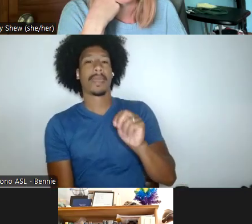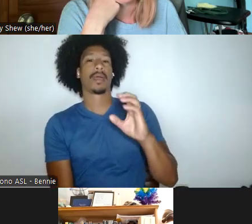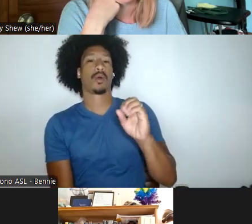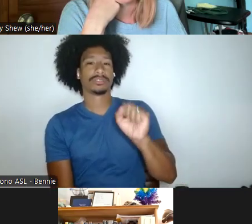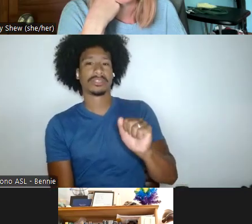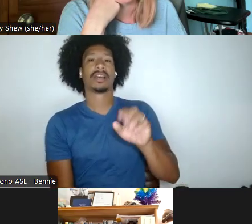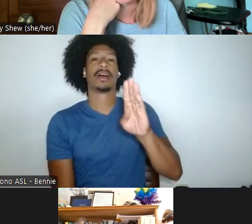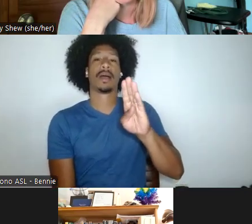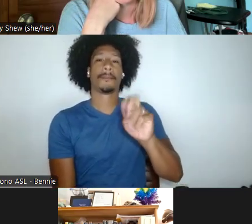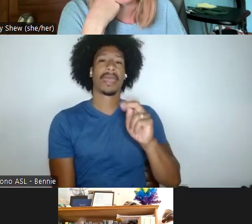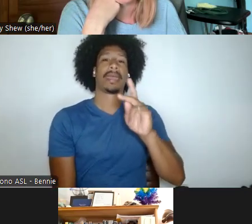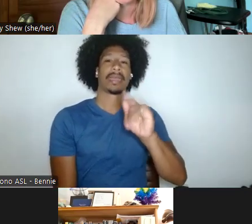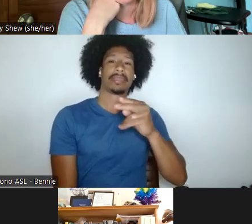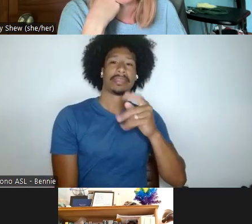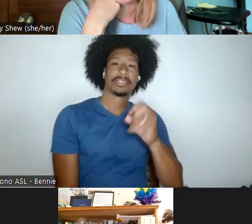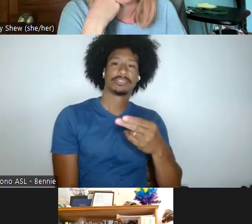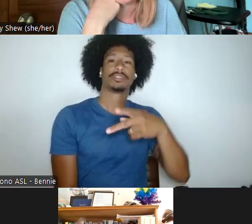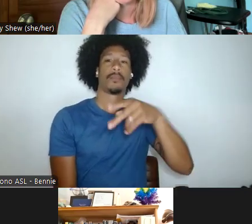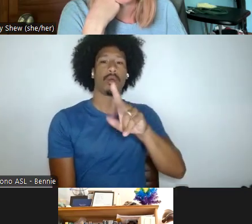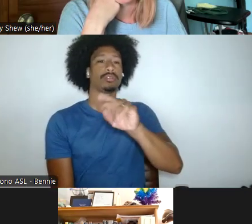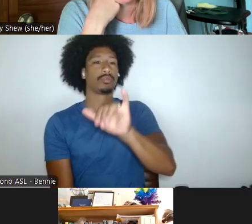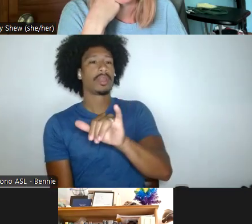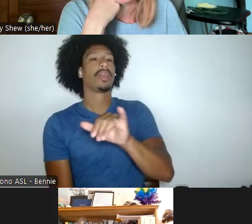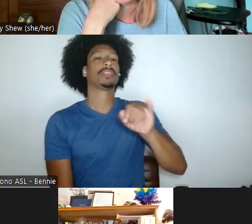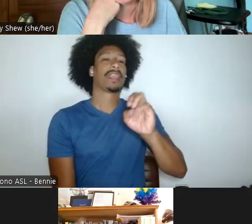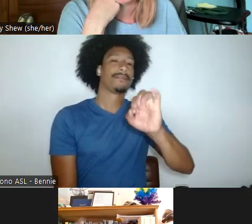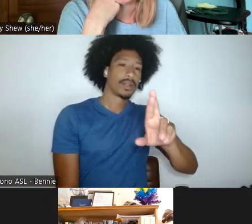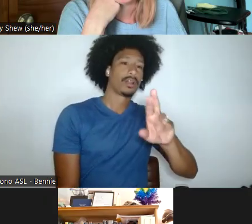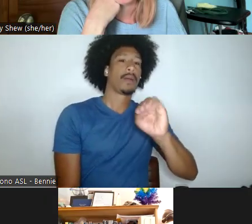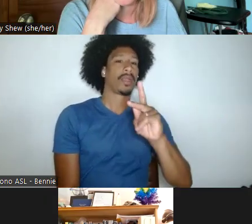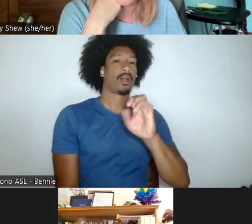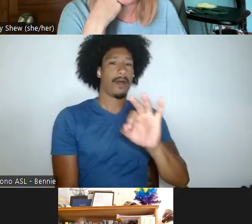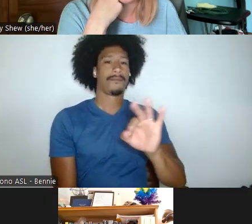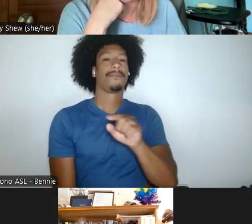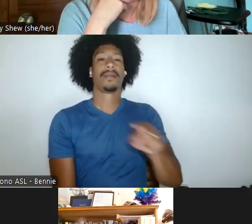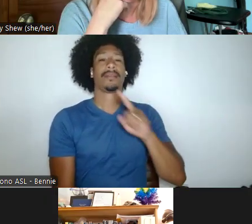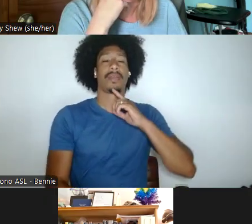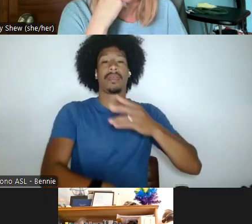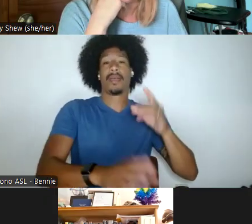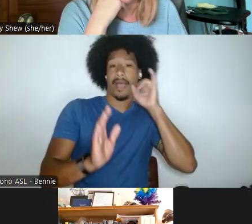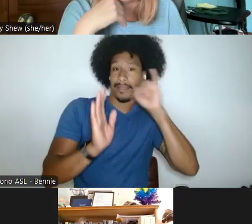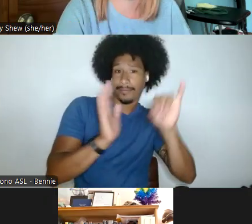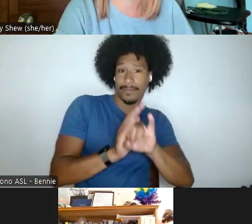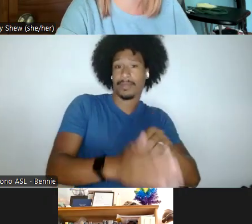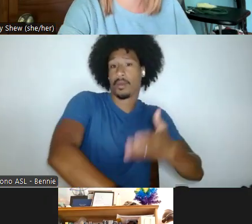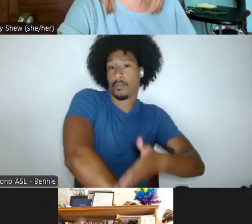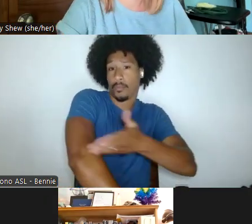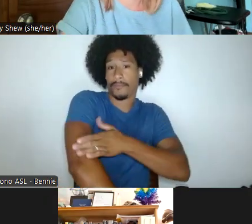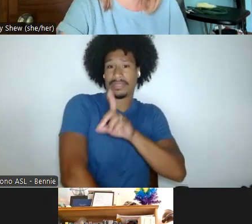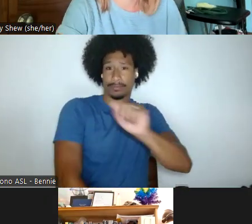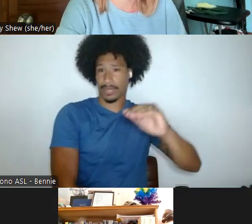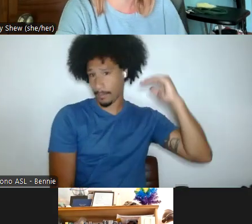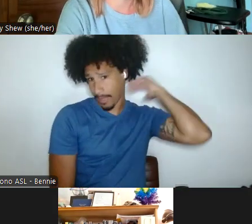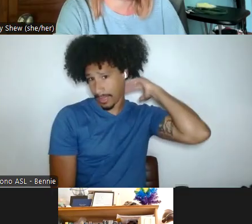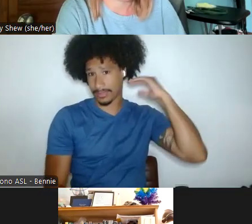Mankoff, identifying and improving disability bias in GPT-based resume screening. Long